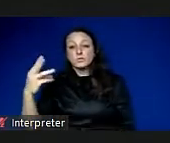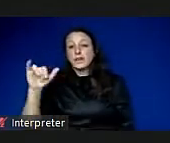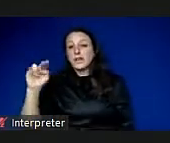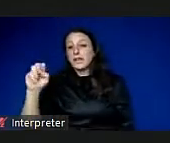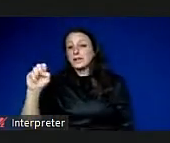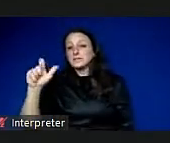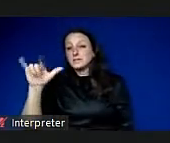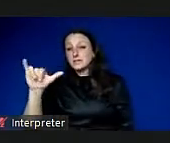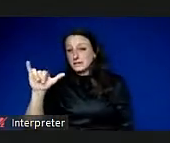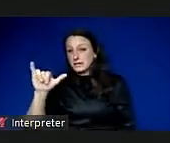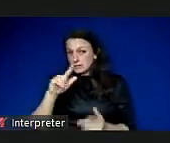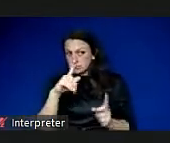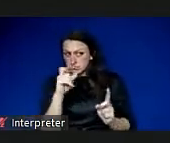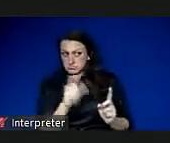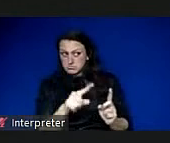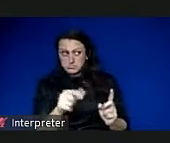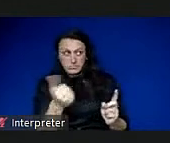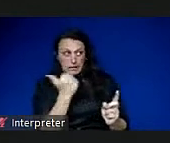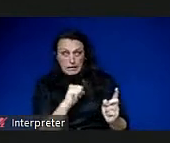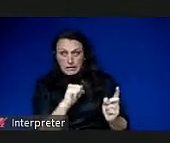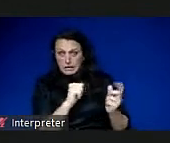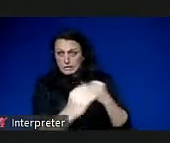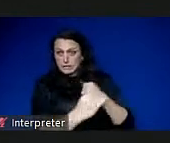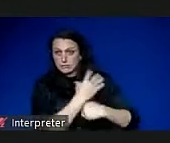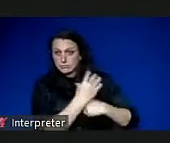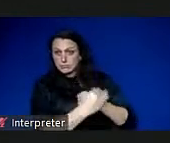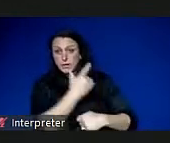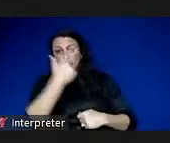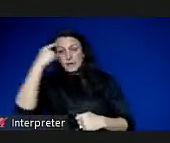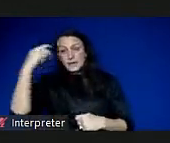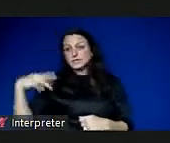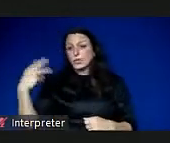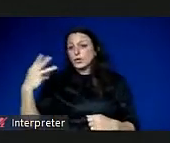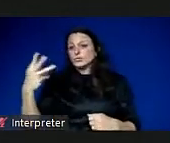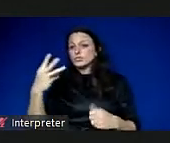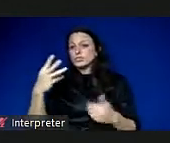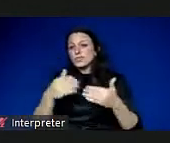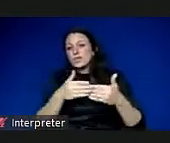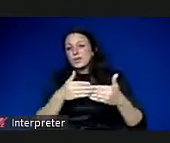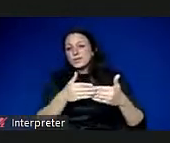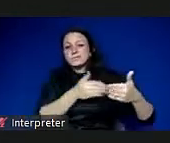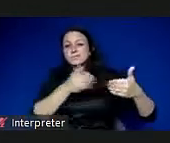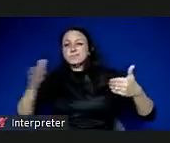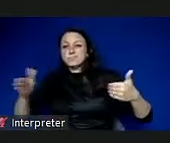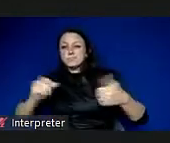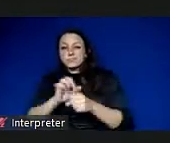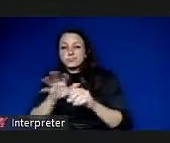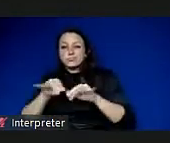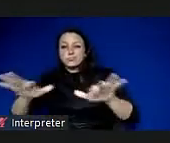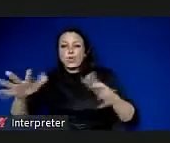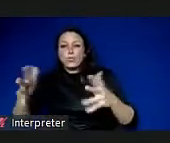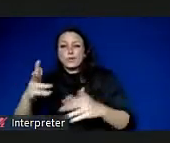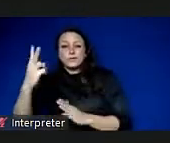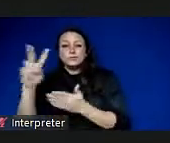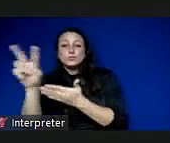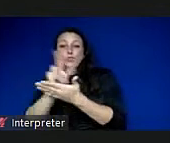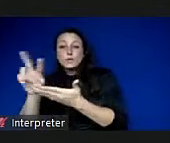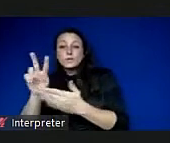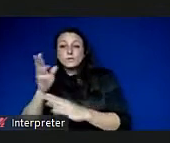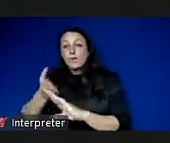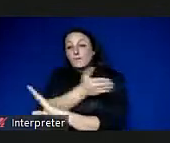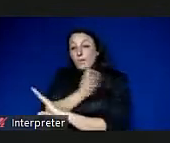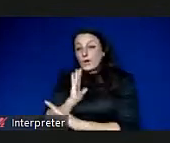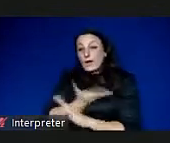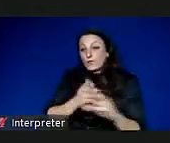ask him if he had any advice, since Washington was about 2 weeks ahead of us. What advice could he give? And what he told